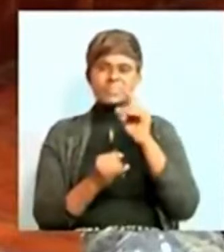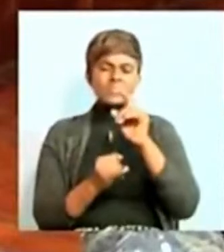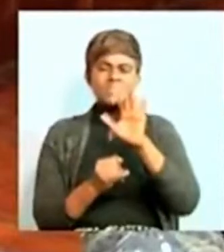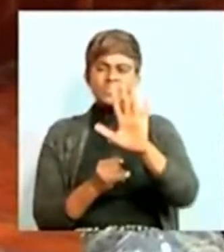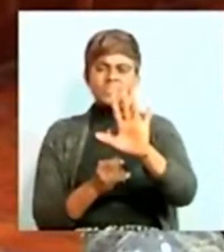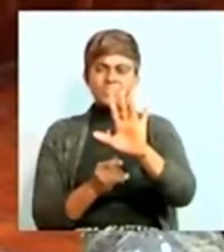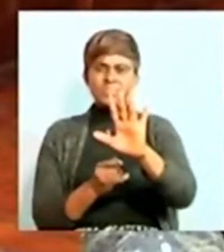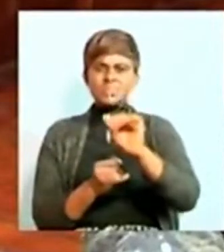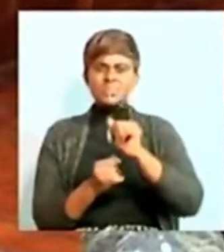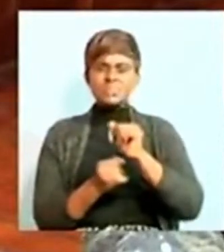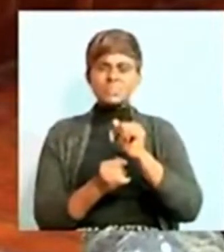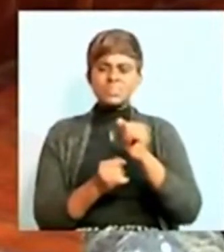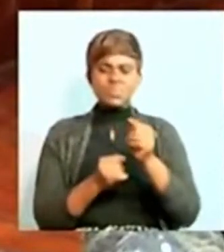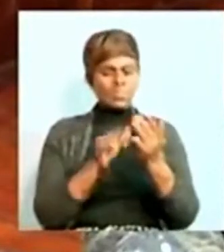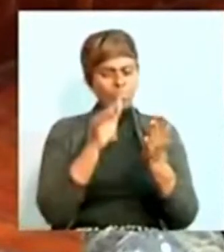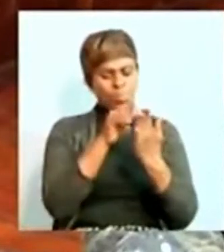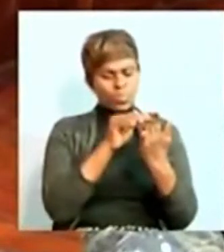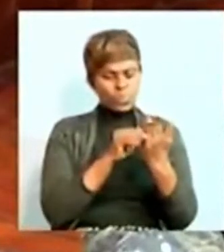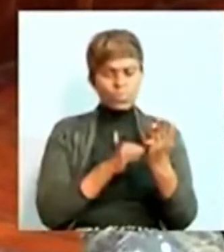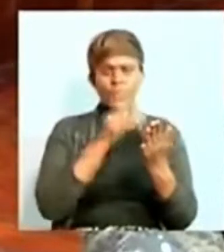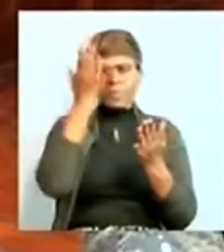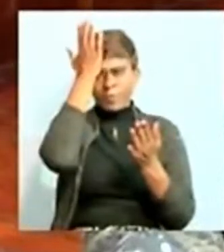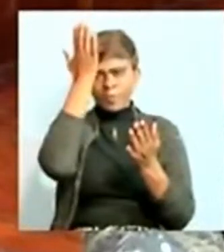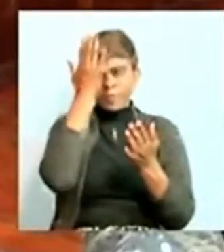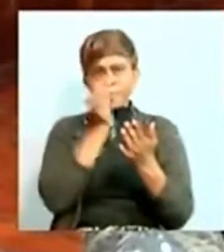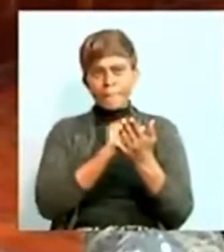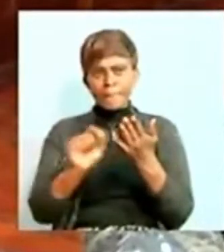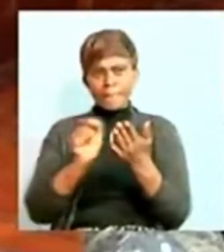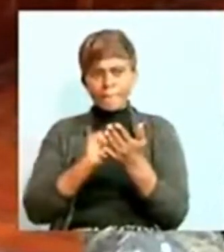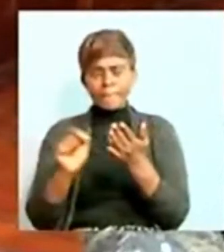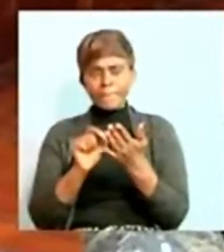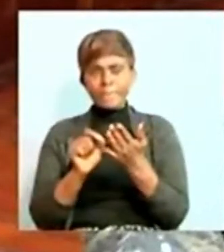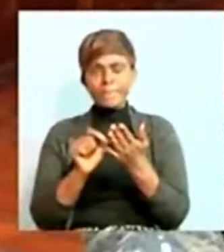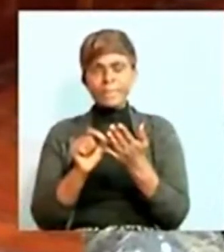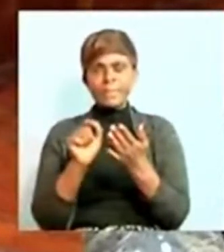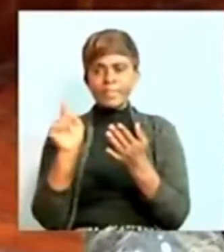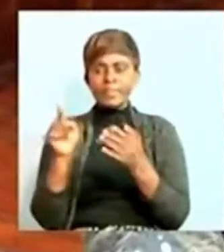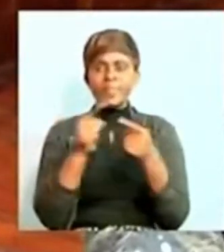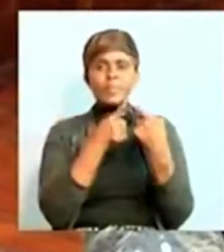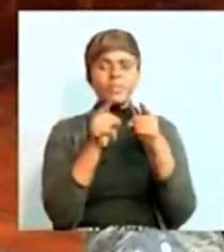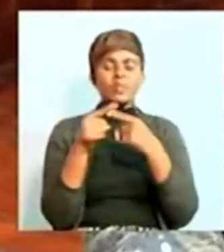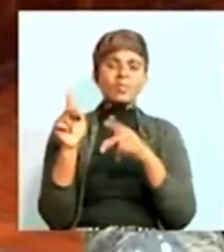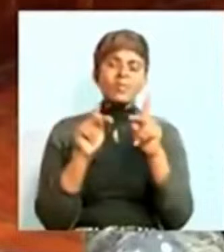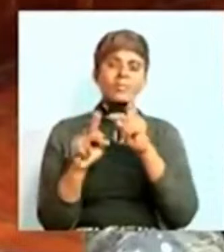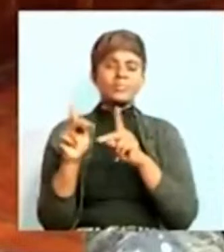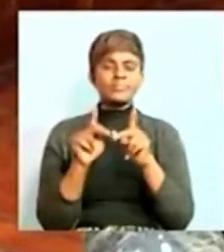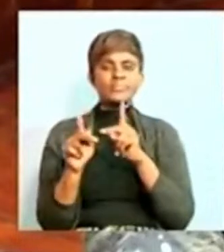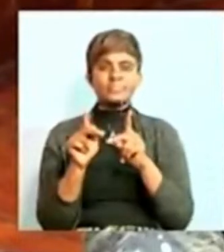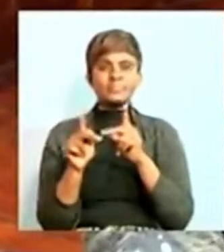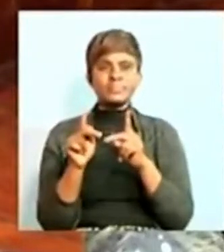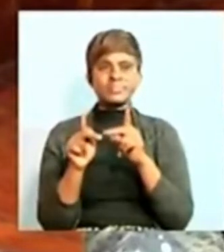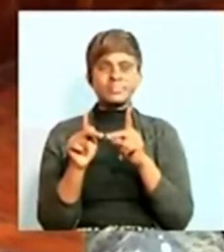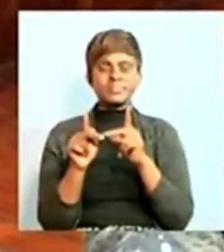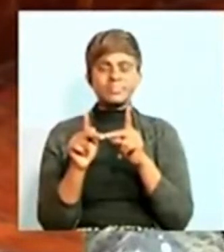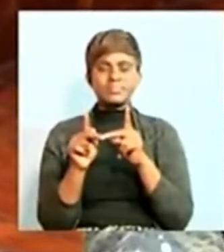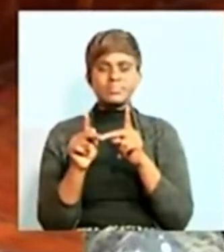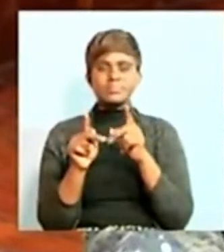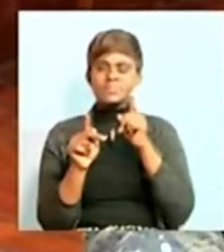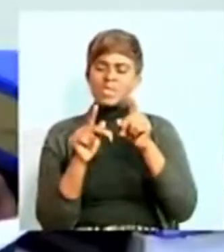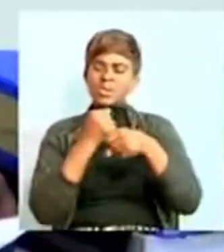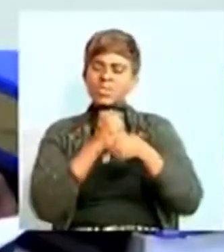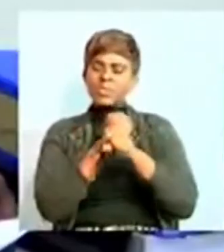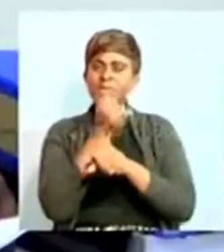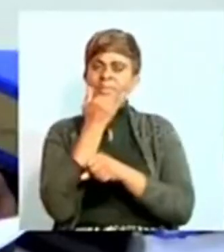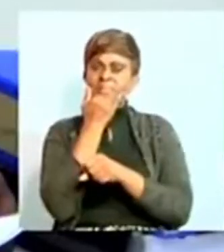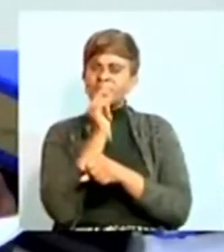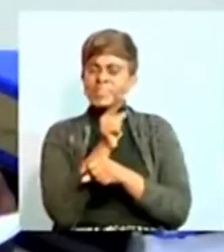was filling in these dates? They are filled in by different people. When you make a